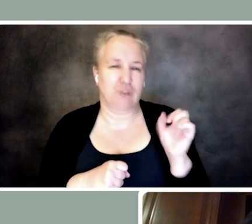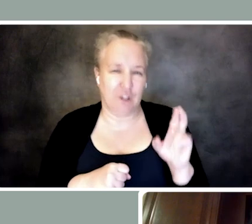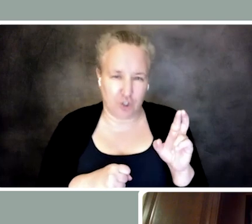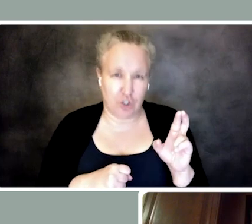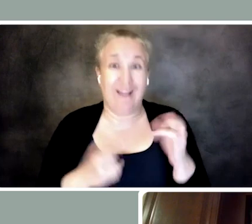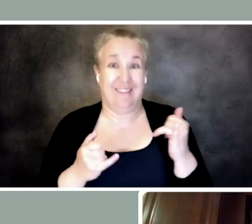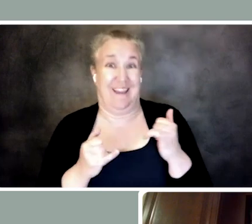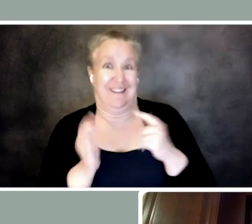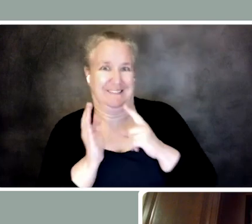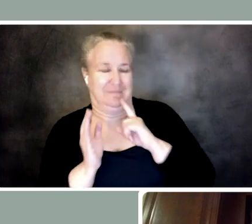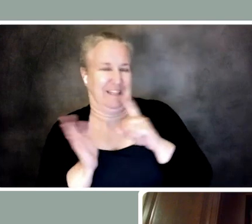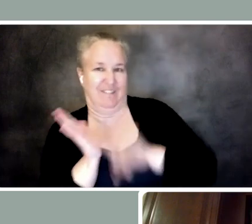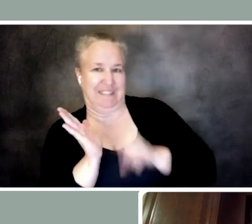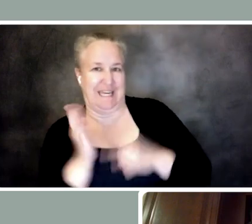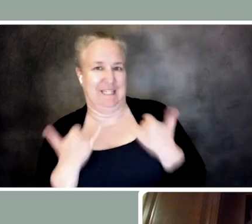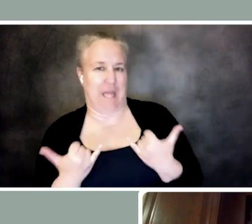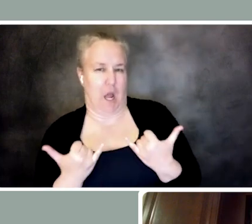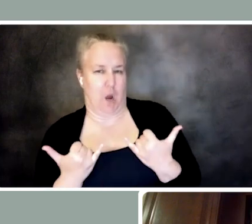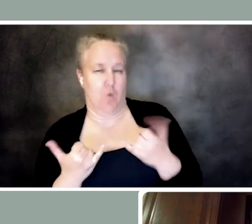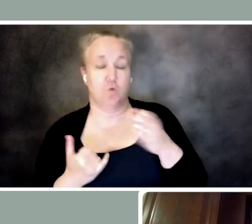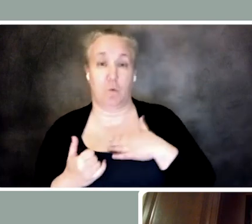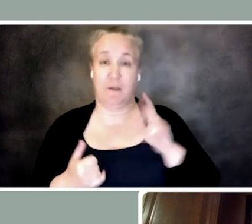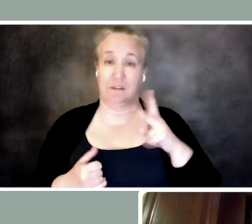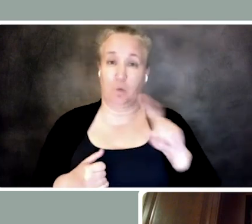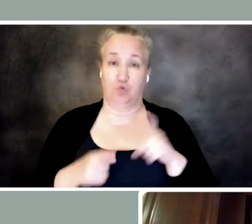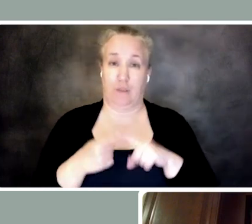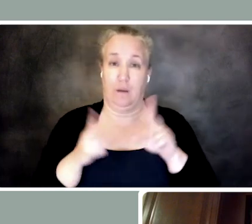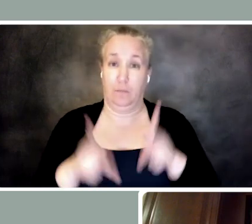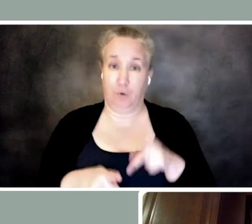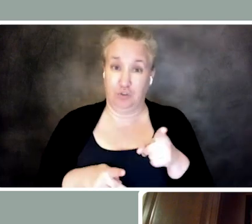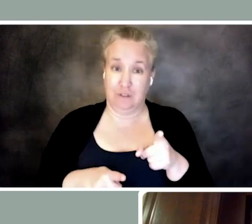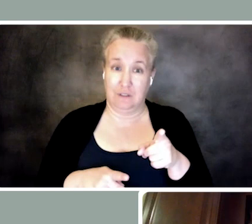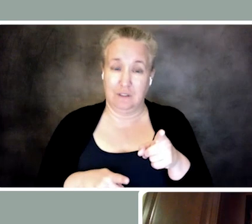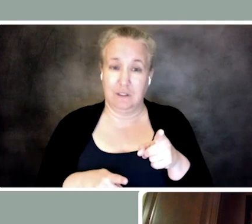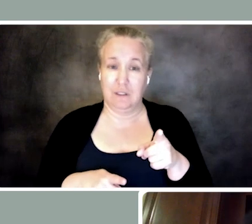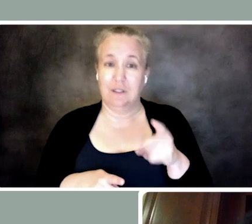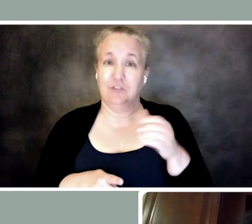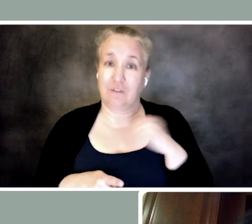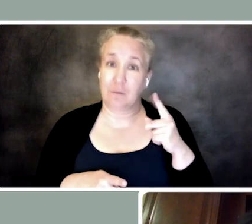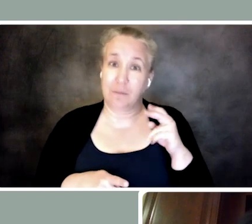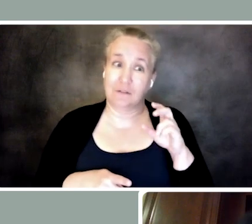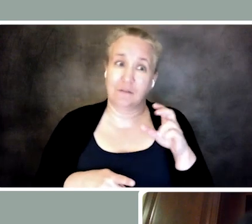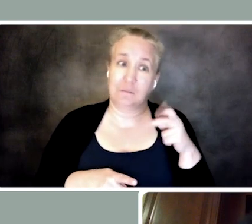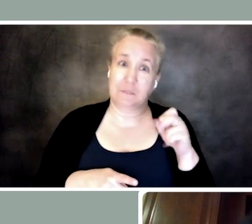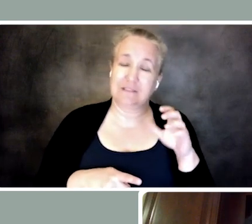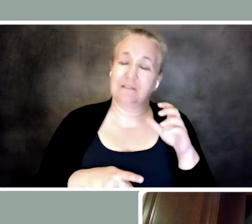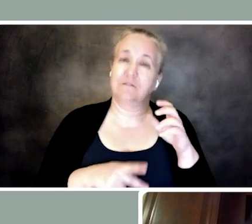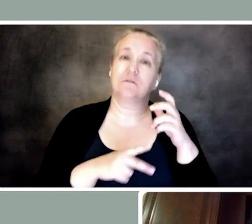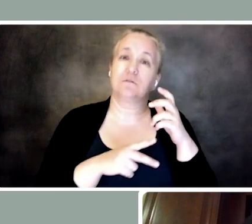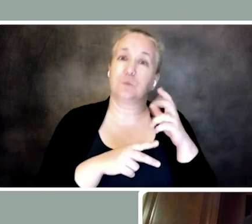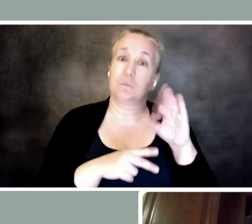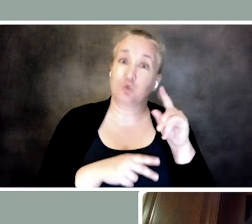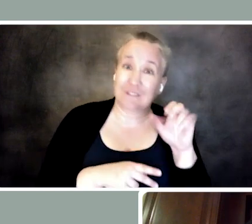investigation. But, my second question to them is that, do they have a PIK3 mutation? Because if they don't, then Afinitor